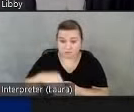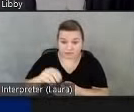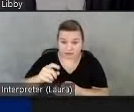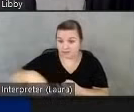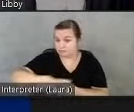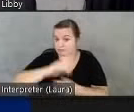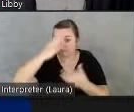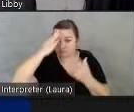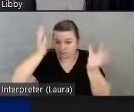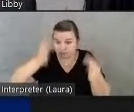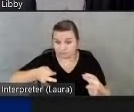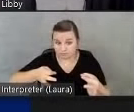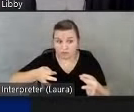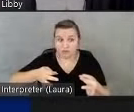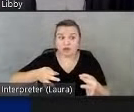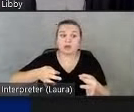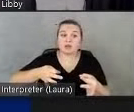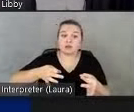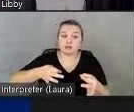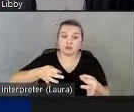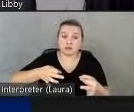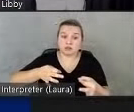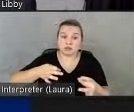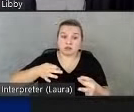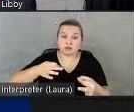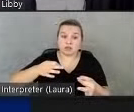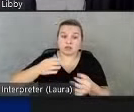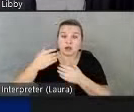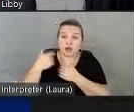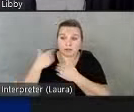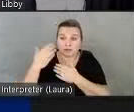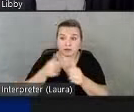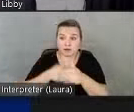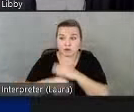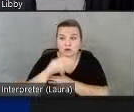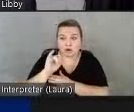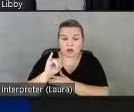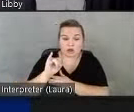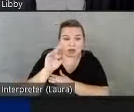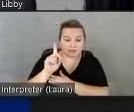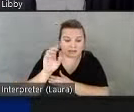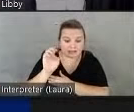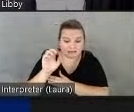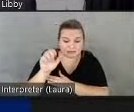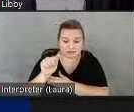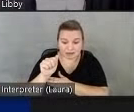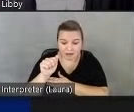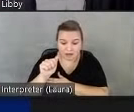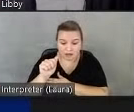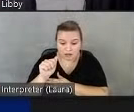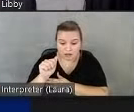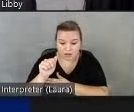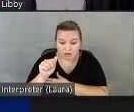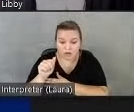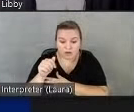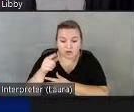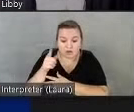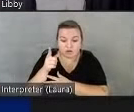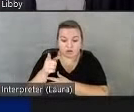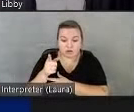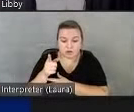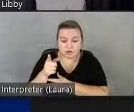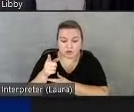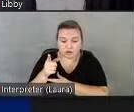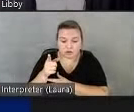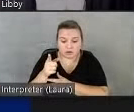in a rare unanimous decision, held that to meet its substantive obligations under the IDEA, a school must offer an IEP reasonably calculated to